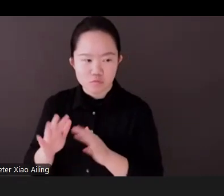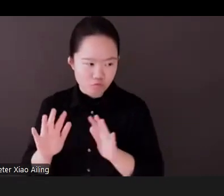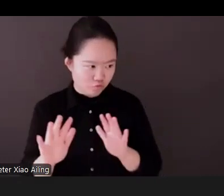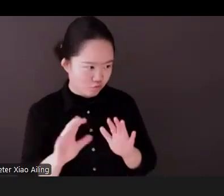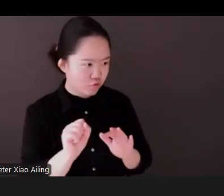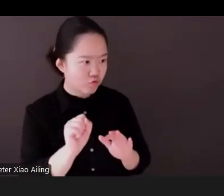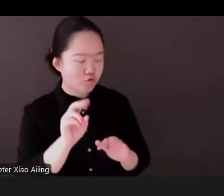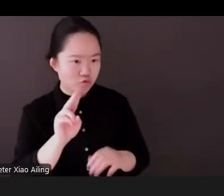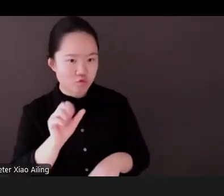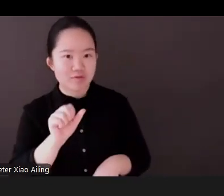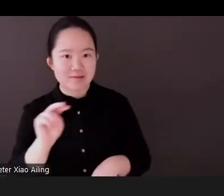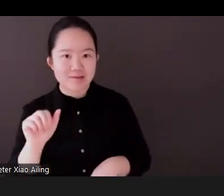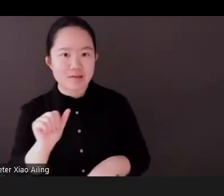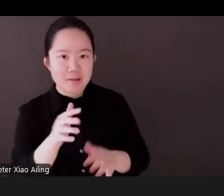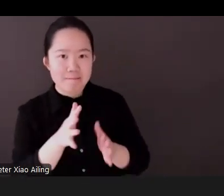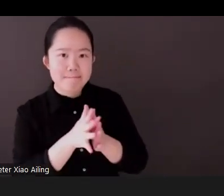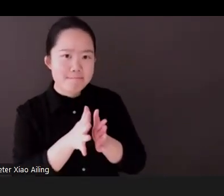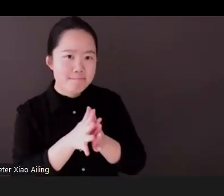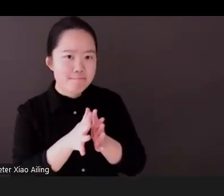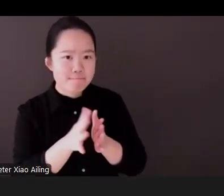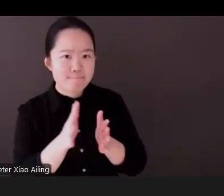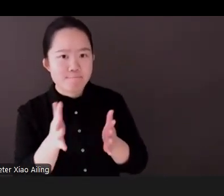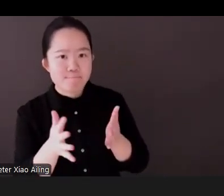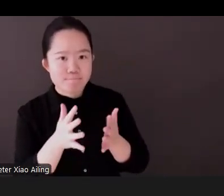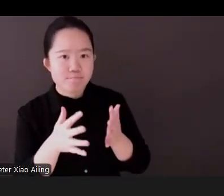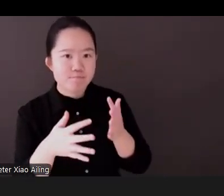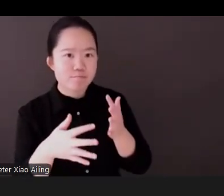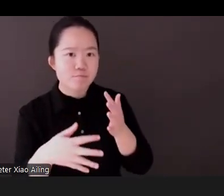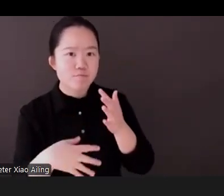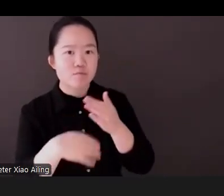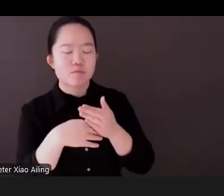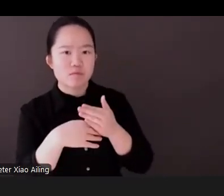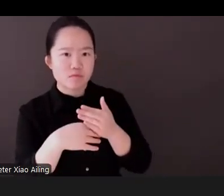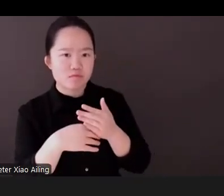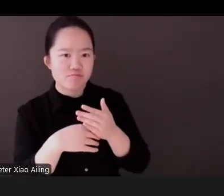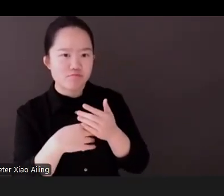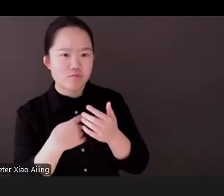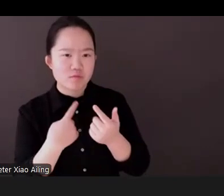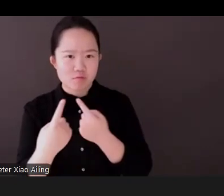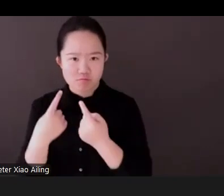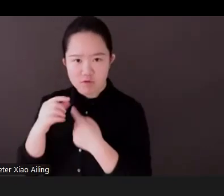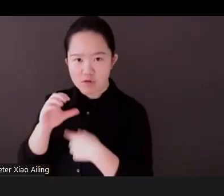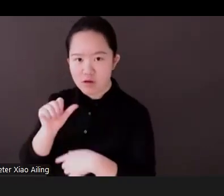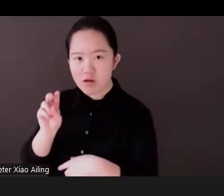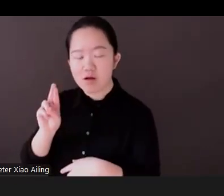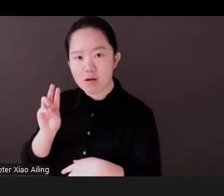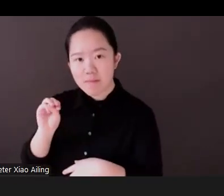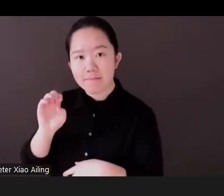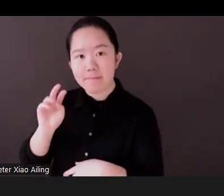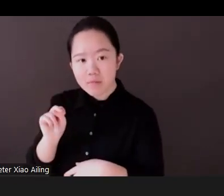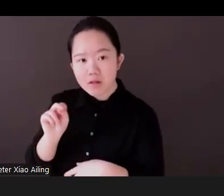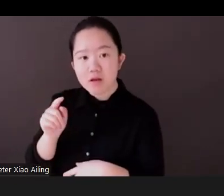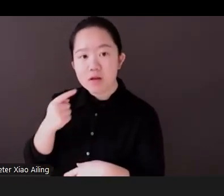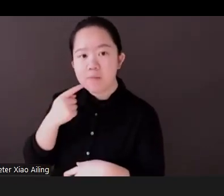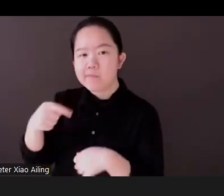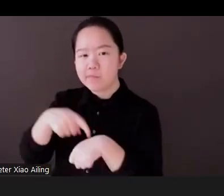Member states shall provide for a transitional period ending on the 28th of June 2030, during which